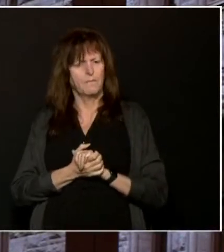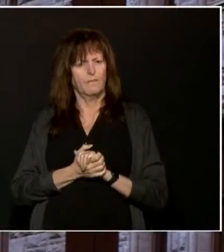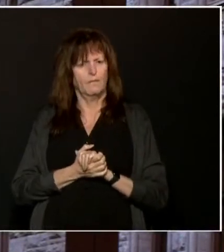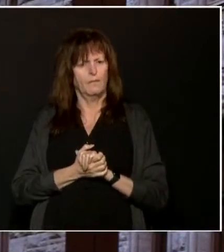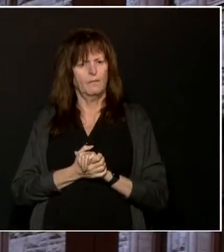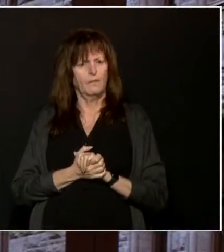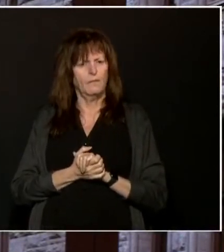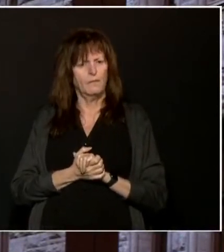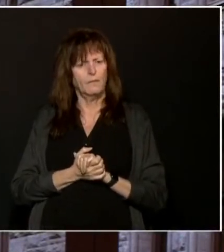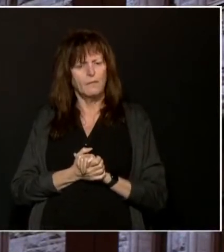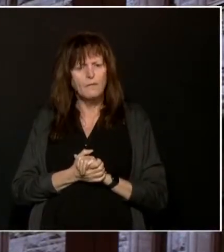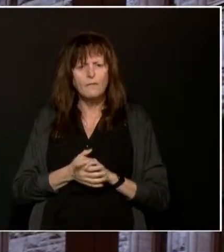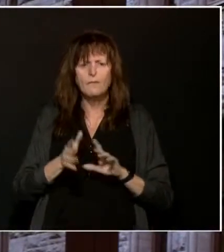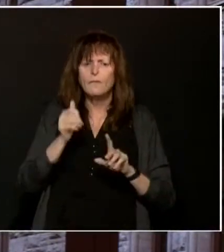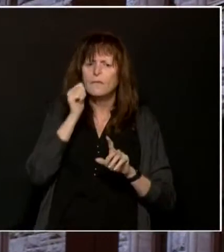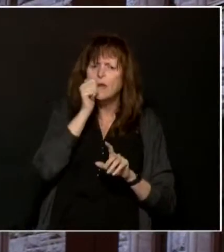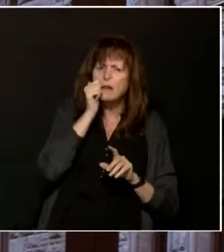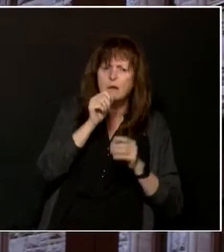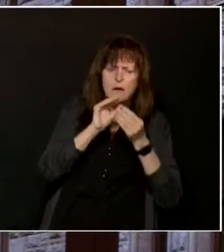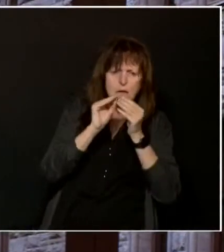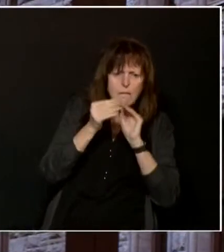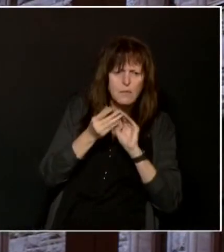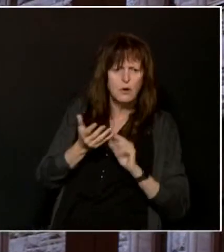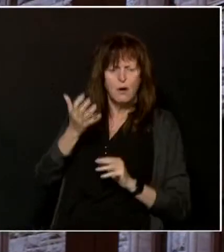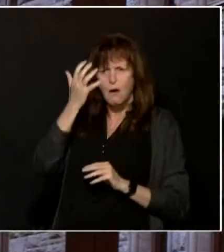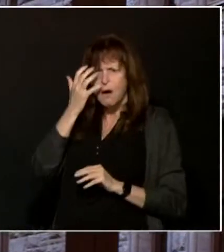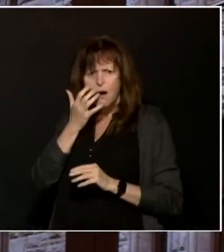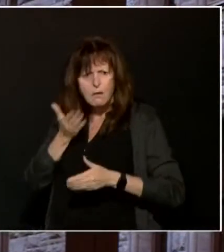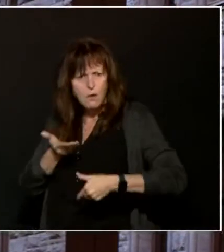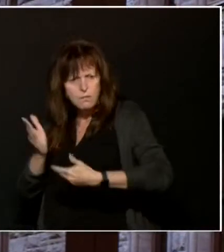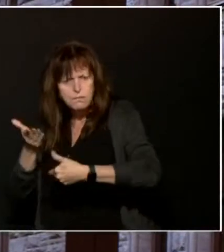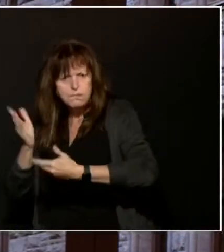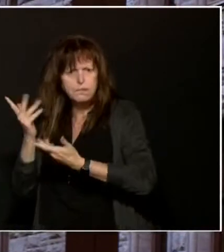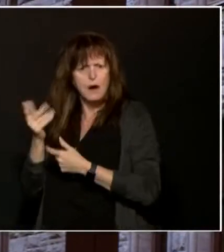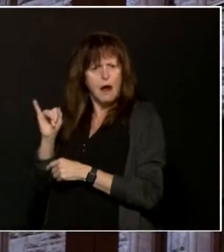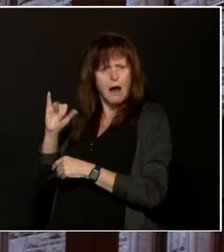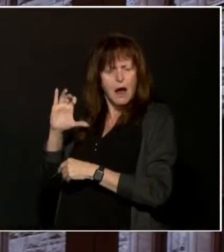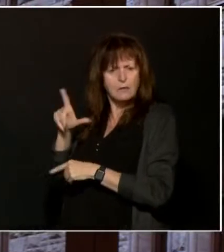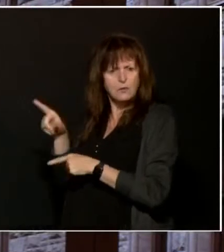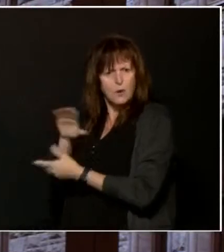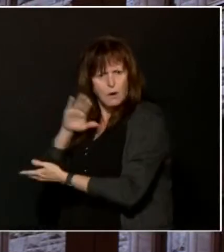hospitalizations decreasing, our immunizations continue to increase.